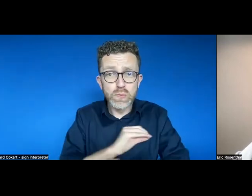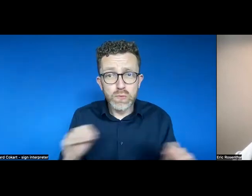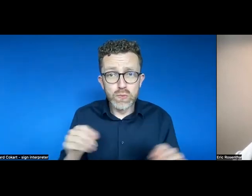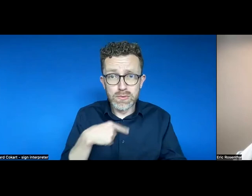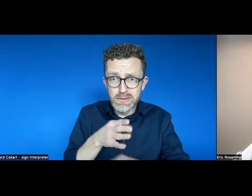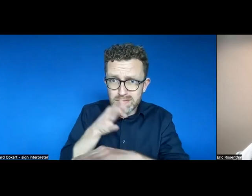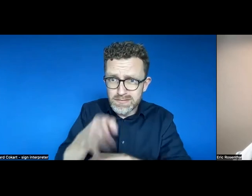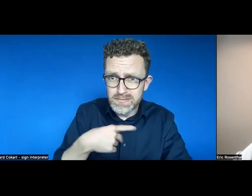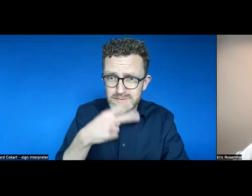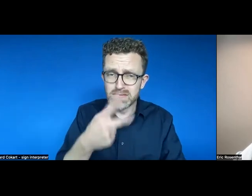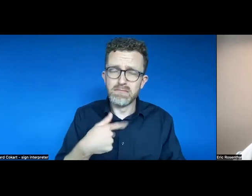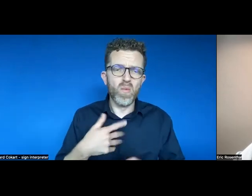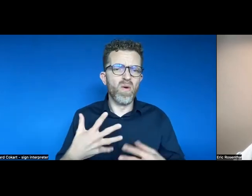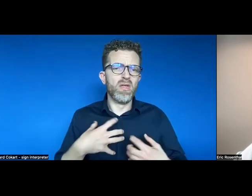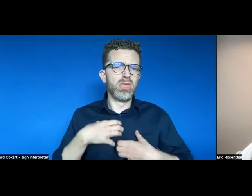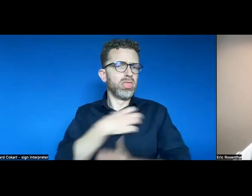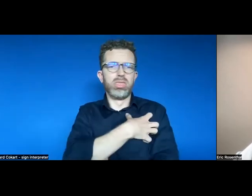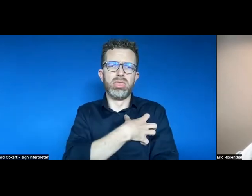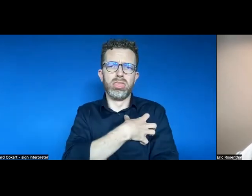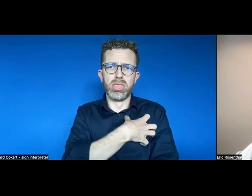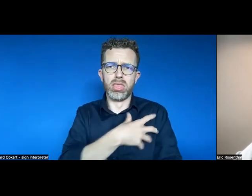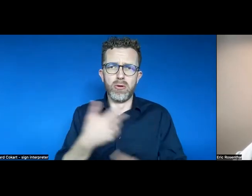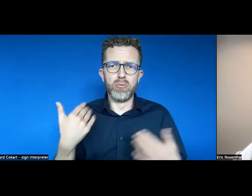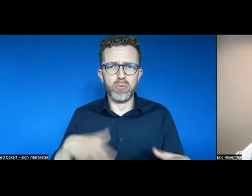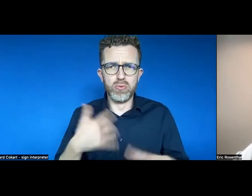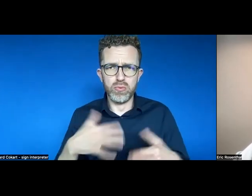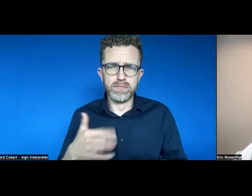is that people with mobility impairments or nonverbal